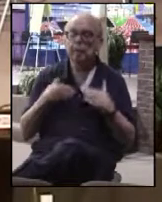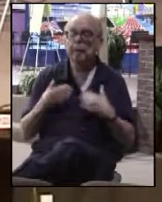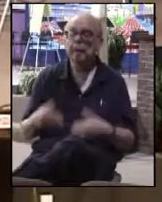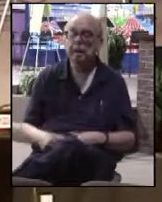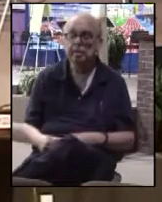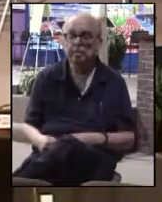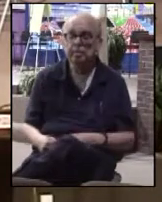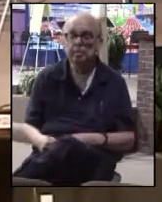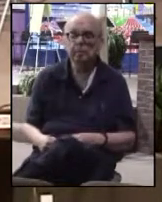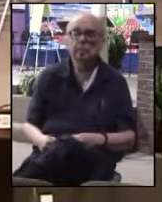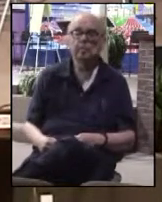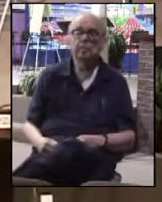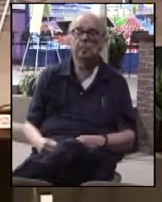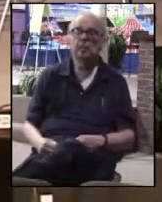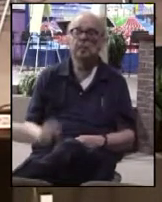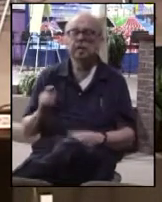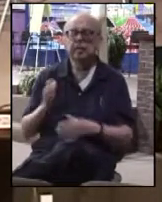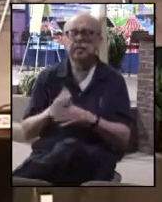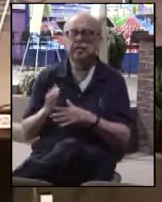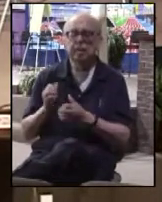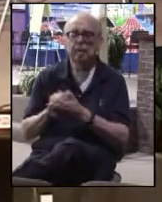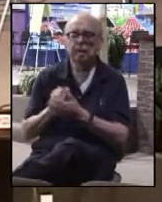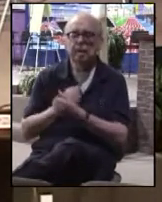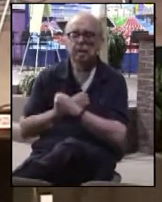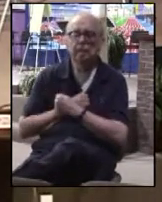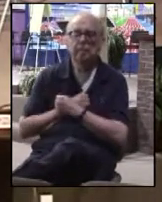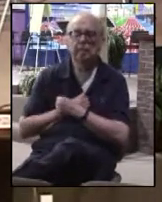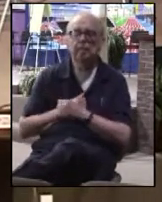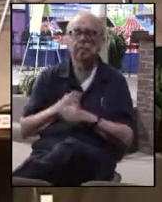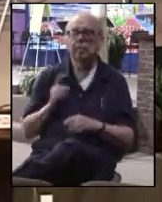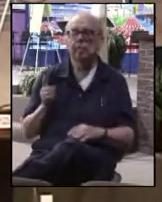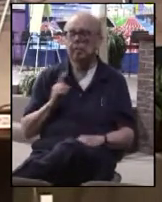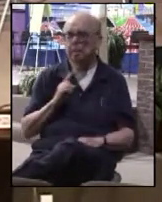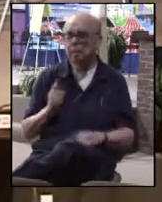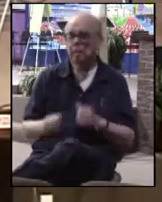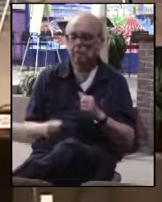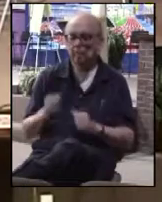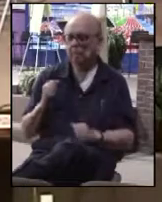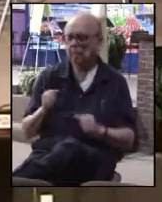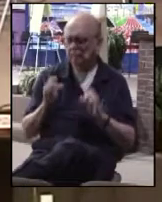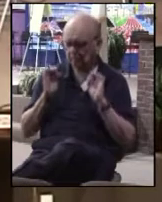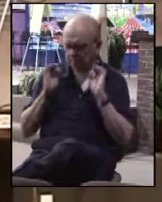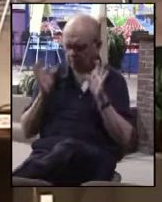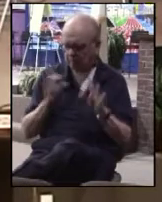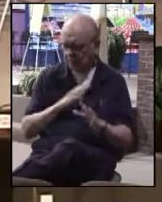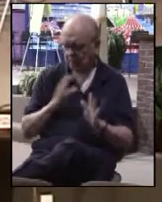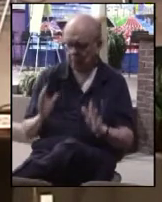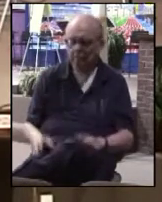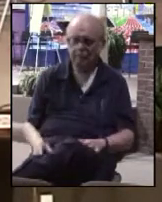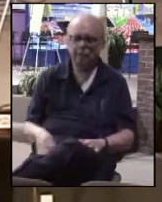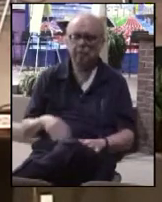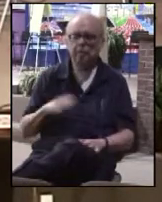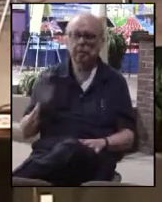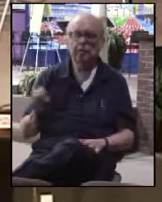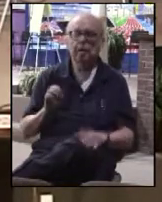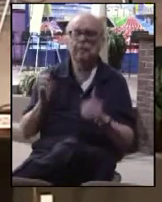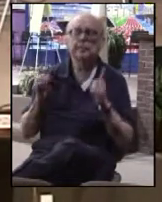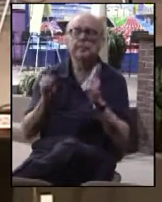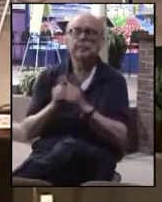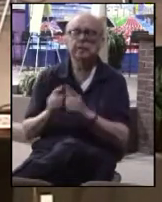you are the most miserable Christian you will ever meet